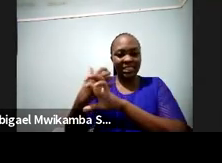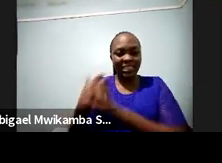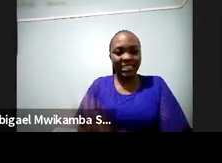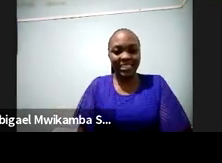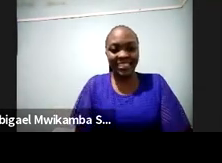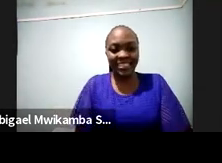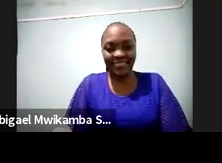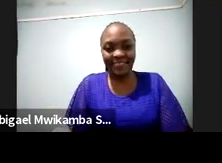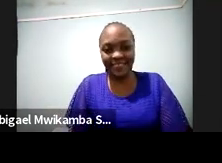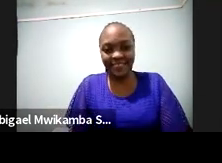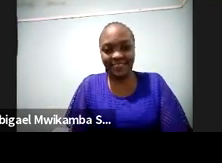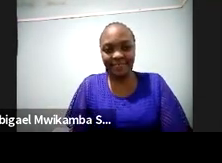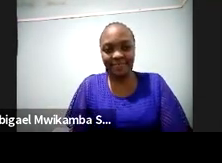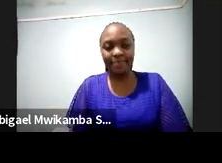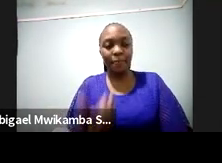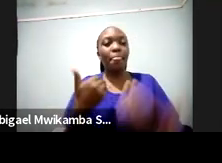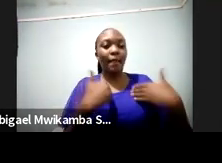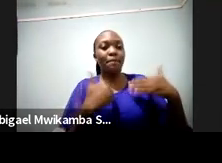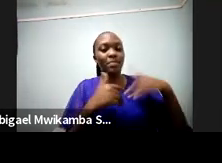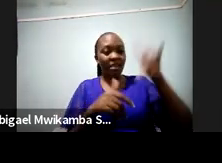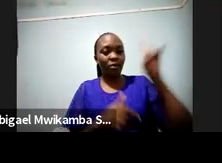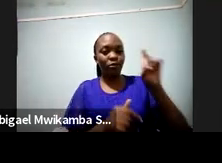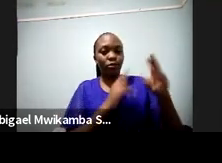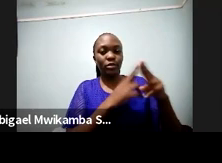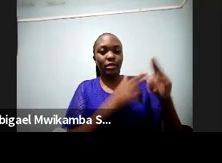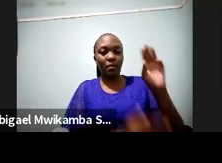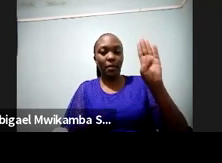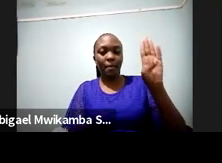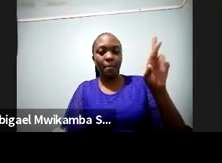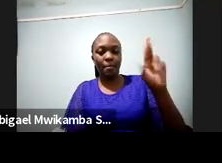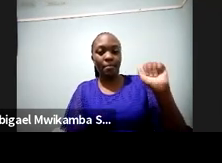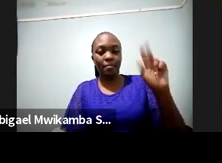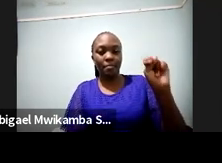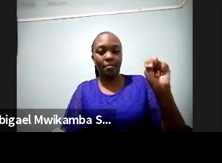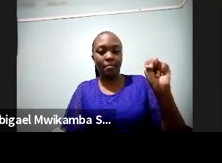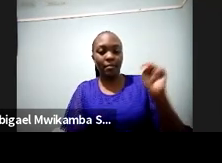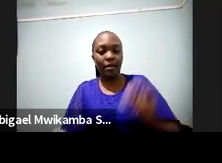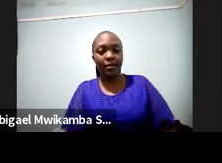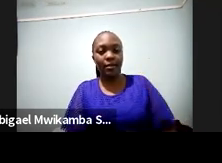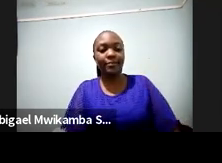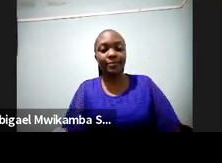and Brian Diritu. the read Brian, come up.